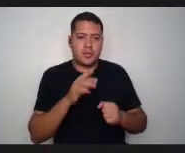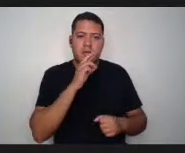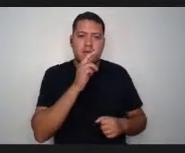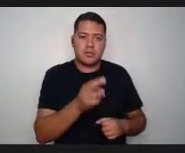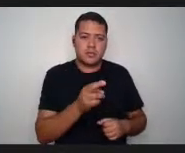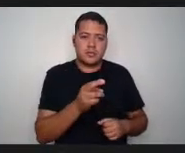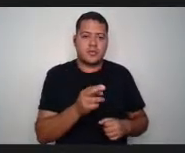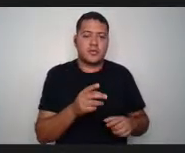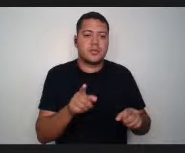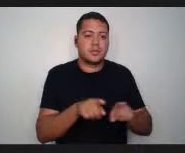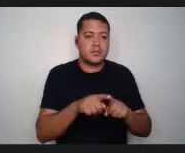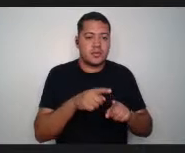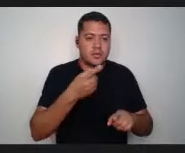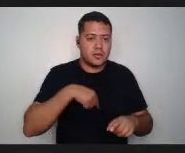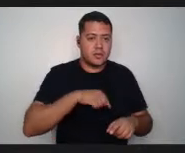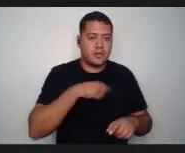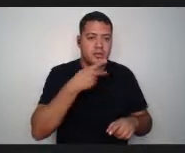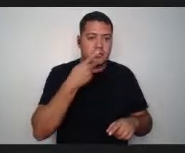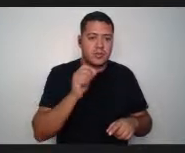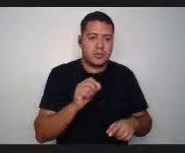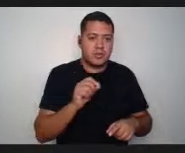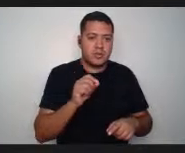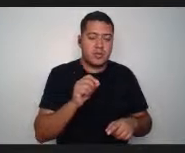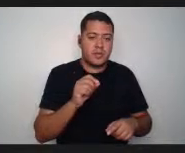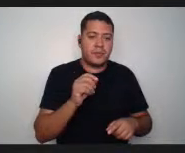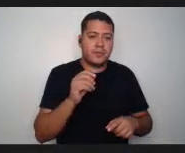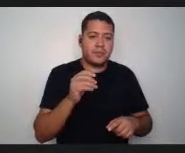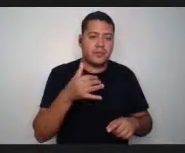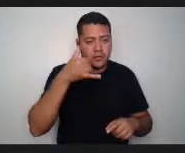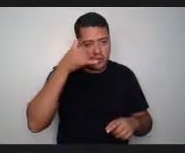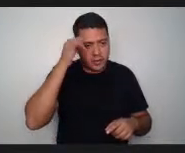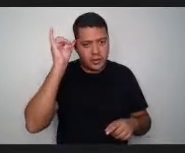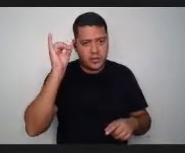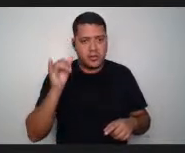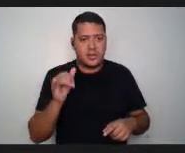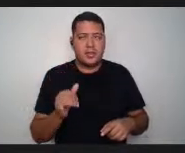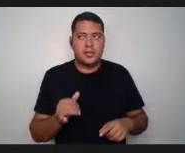be able to answer. And what we also call click farms,